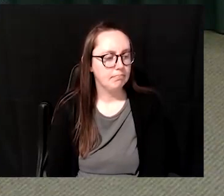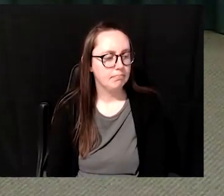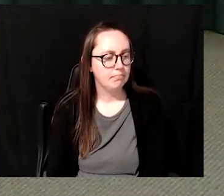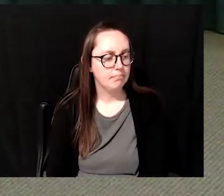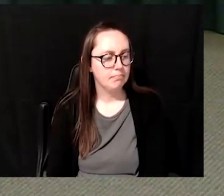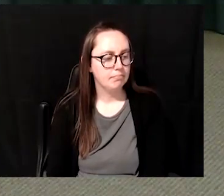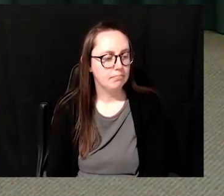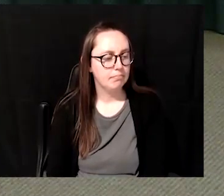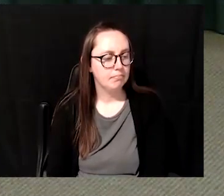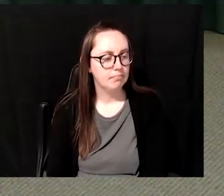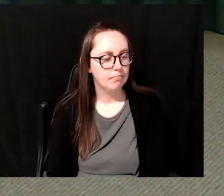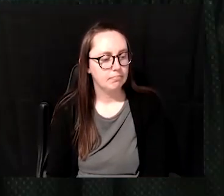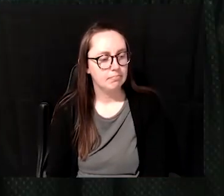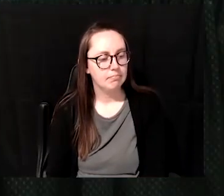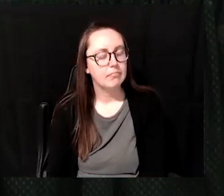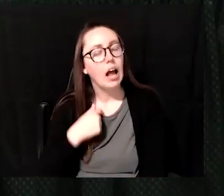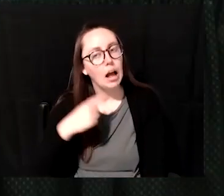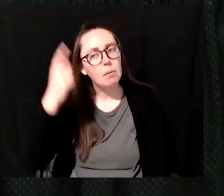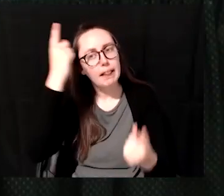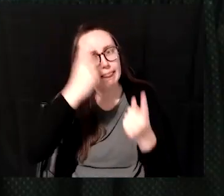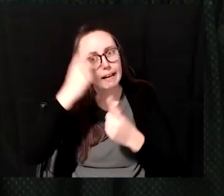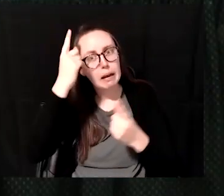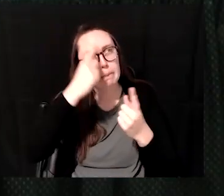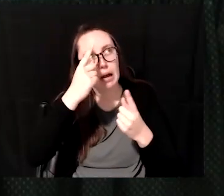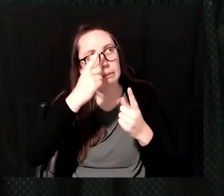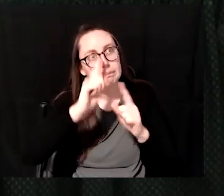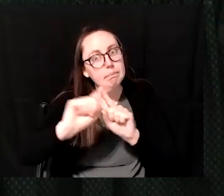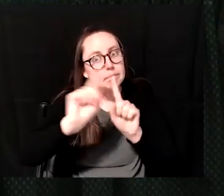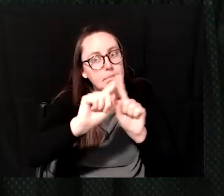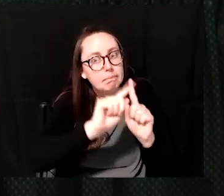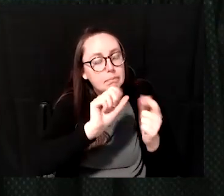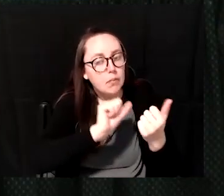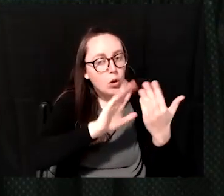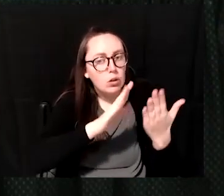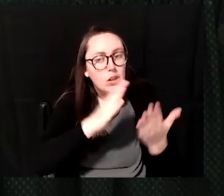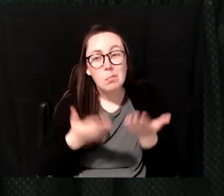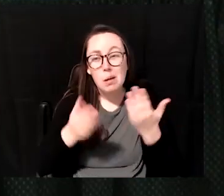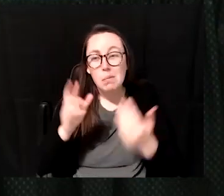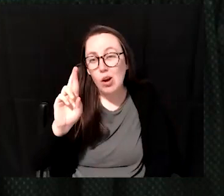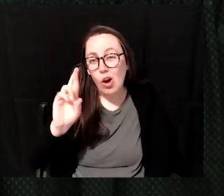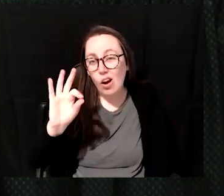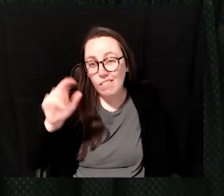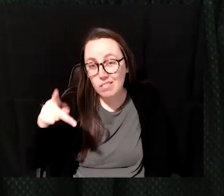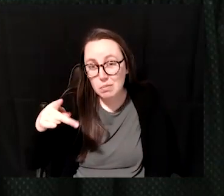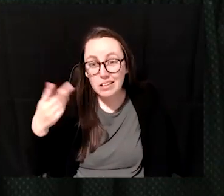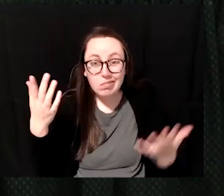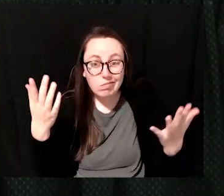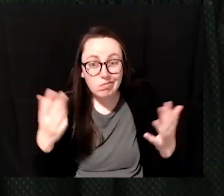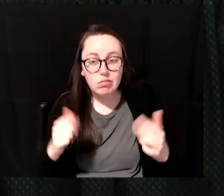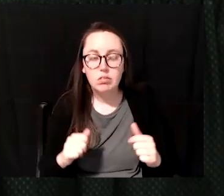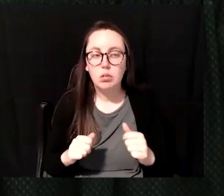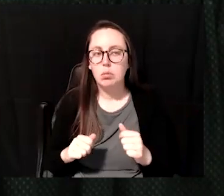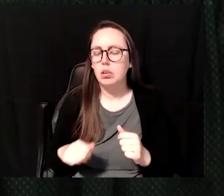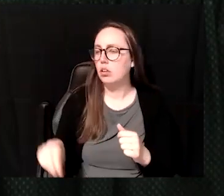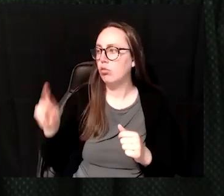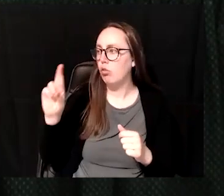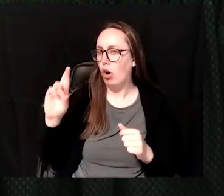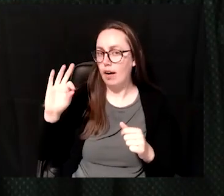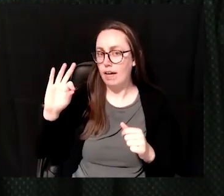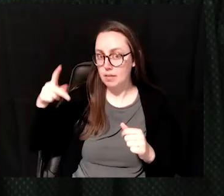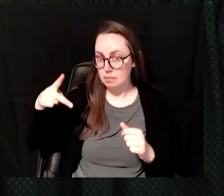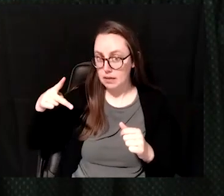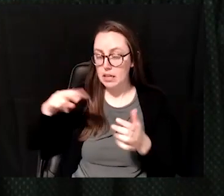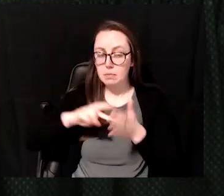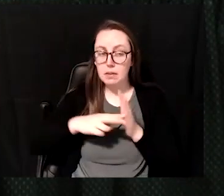expertise probably a RFK or something okay so in rip would the RFP just be drafted by the time on